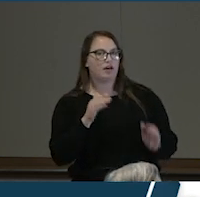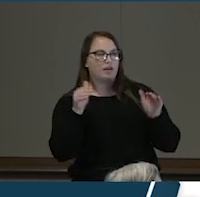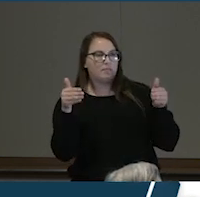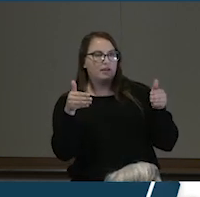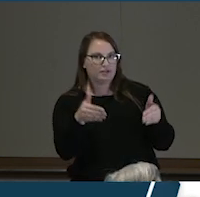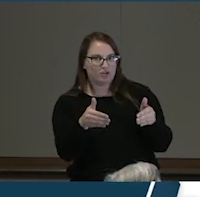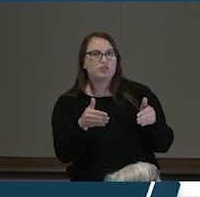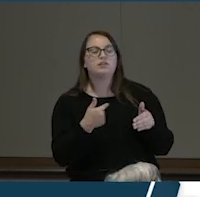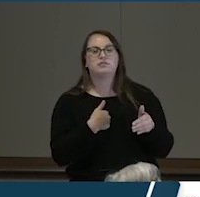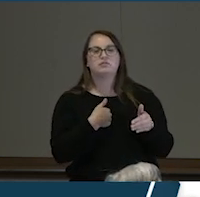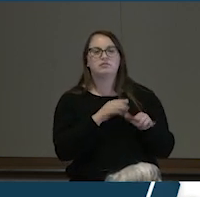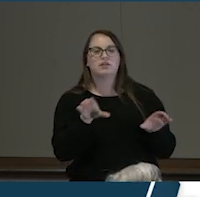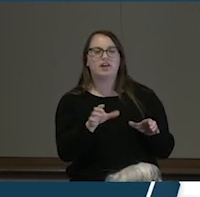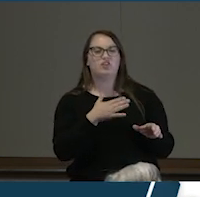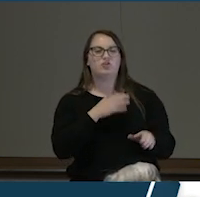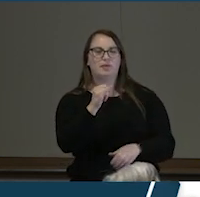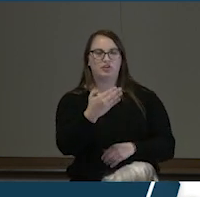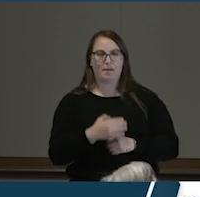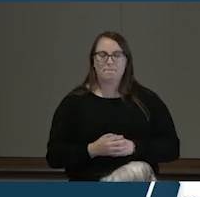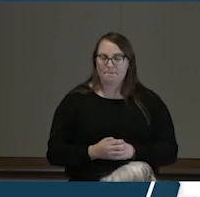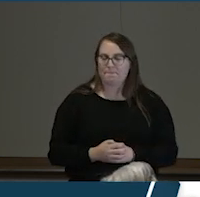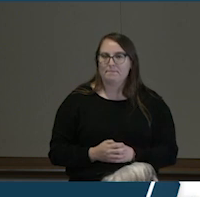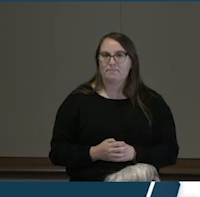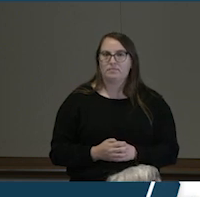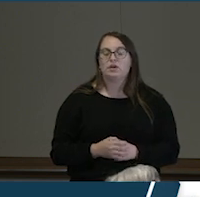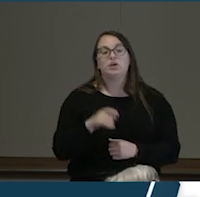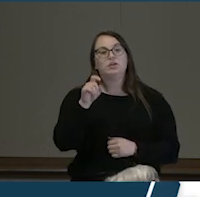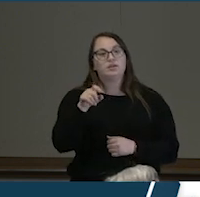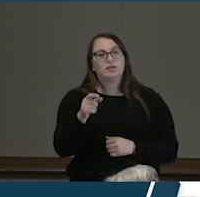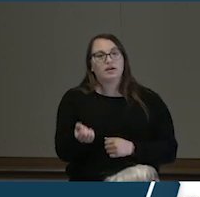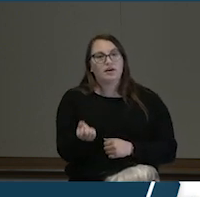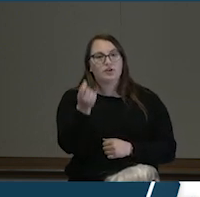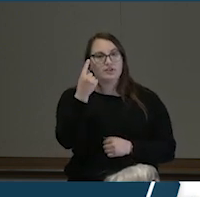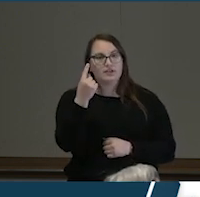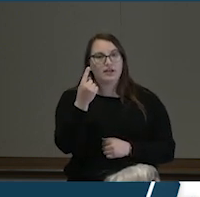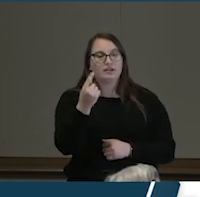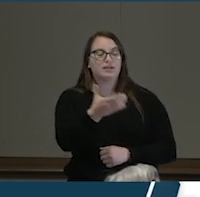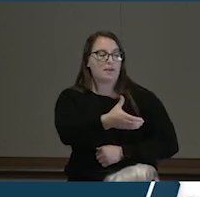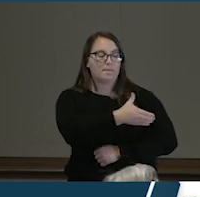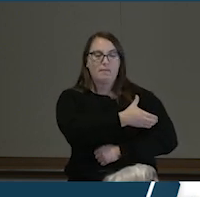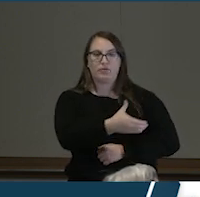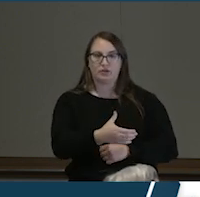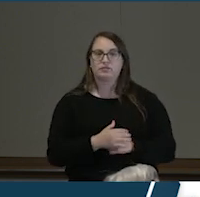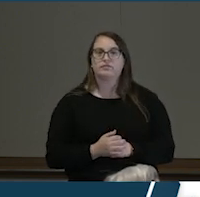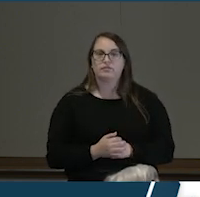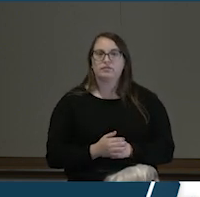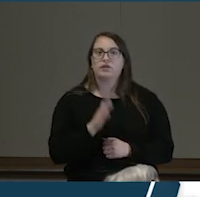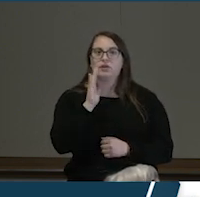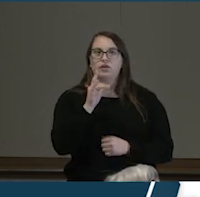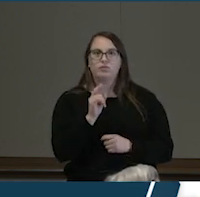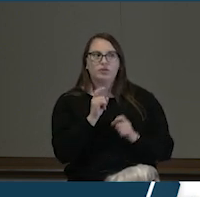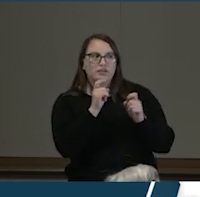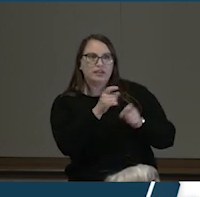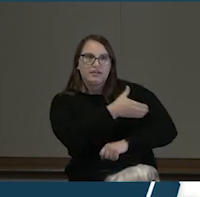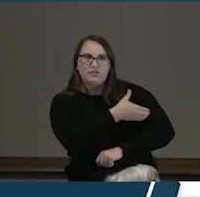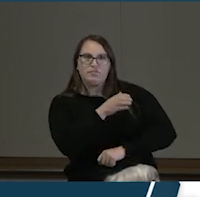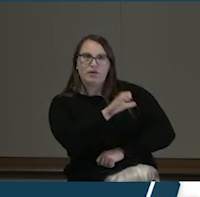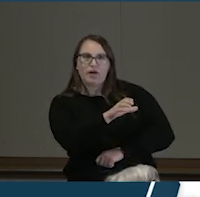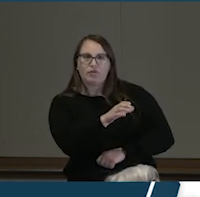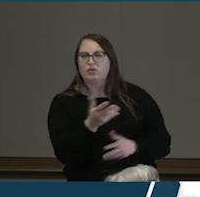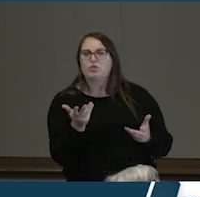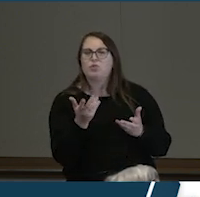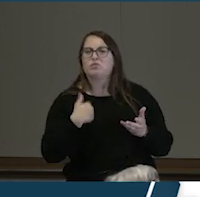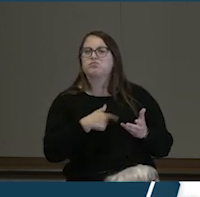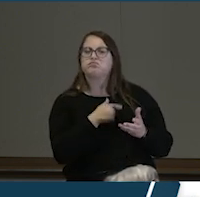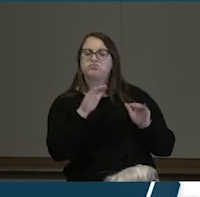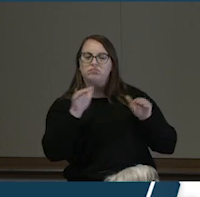job. Okay, you have to understand power, and we give power to what we pay attention to. So if